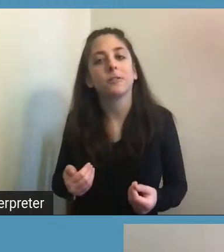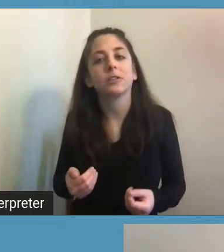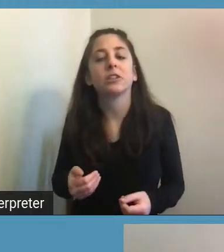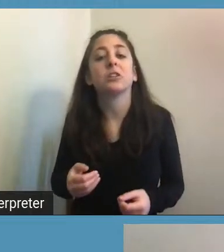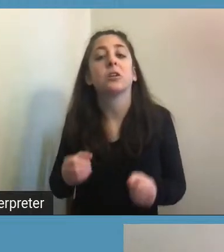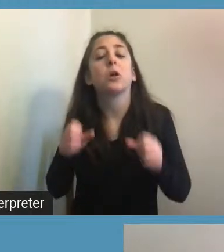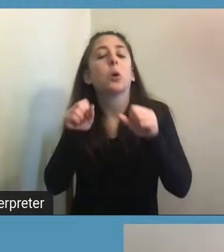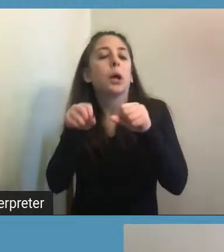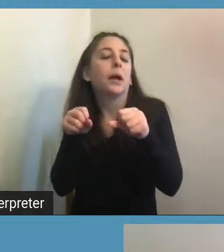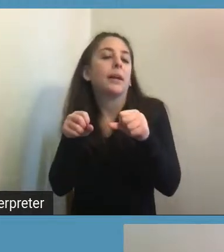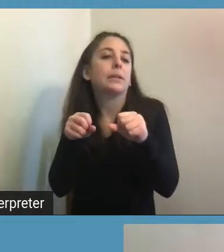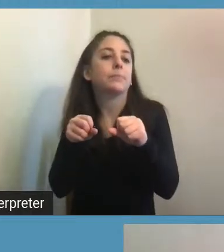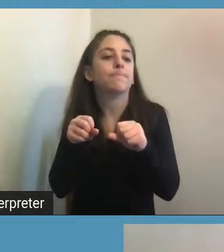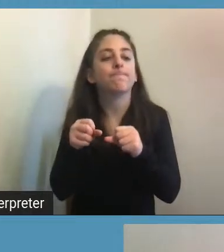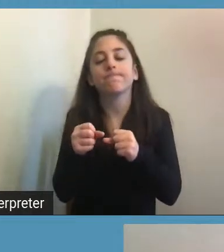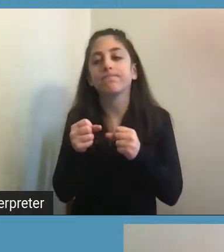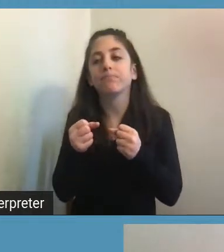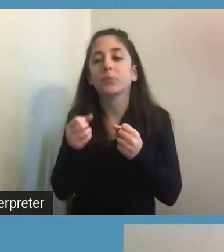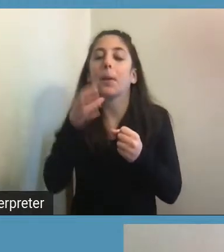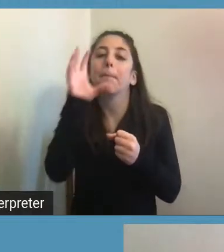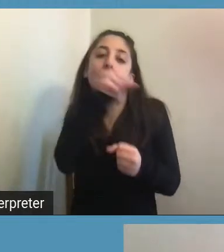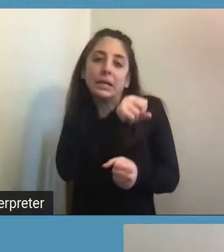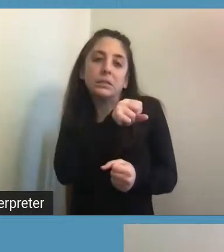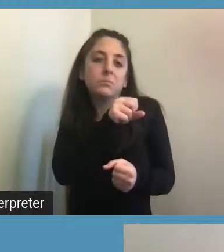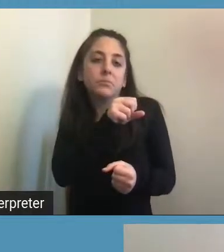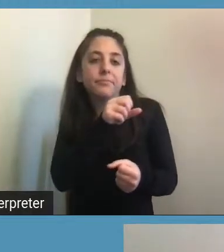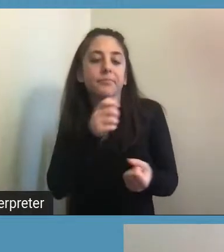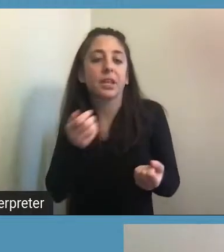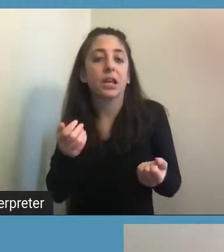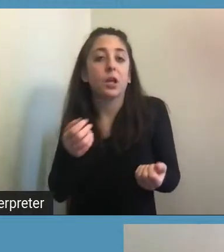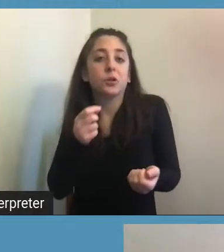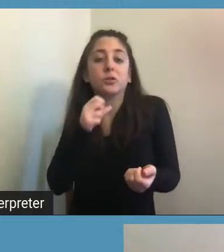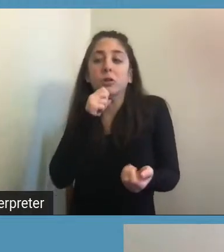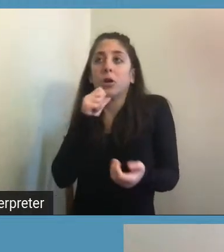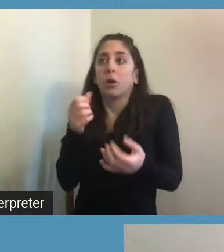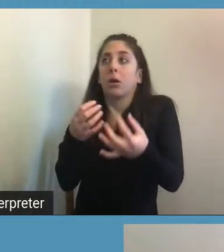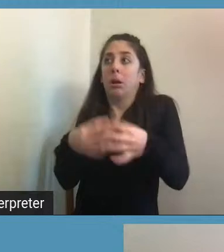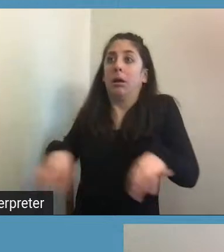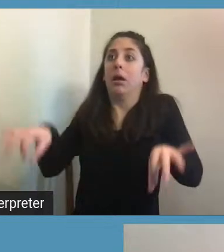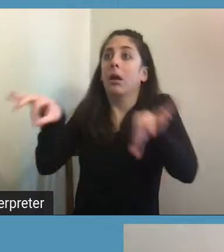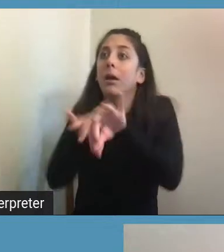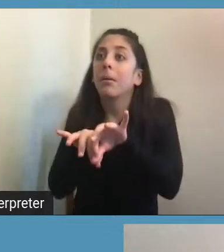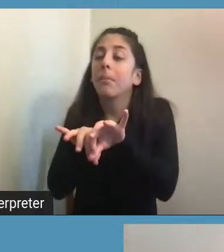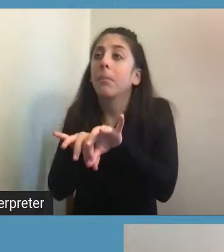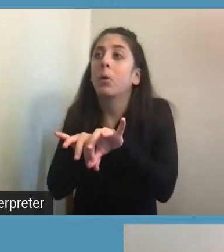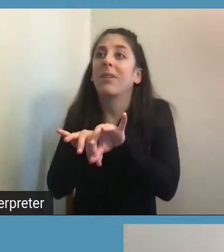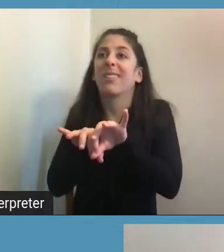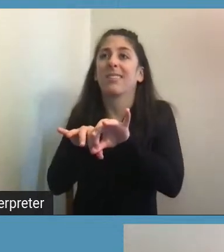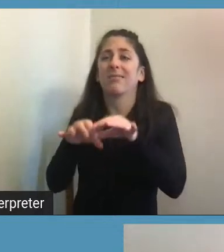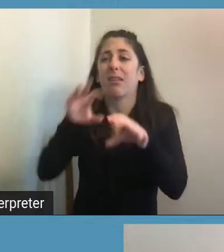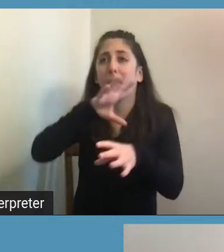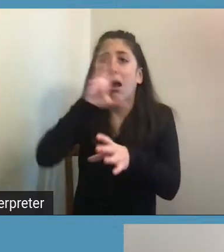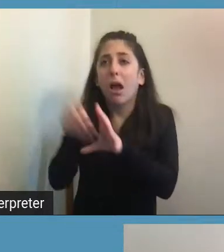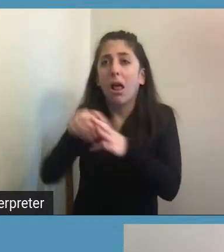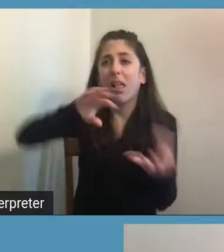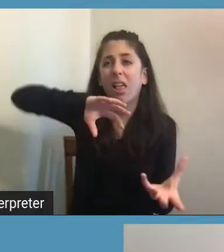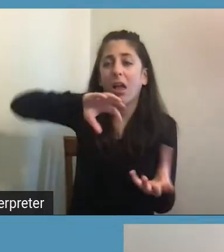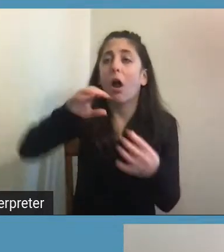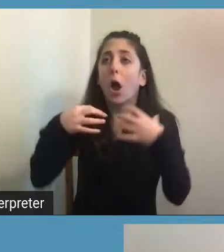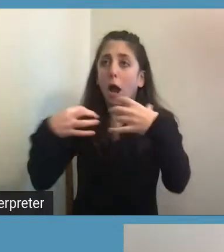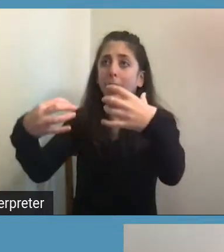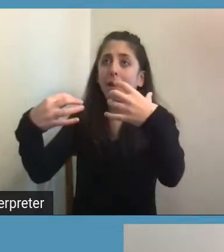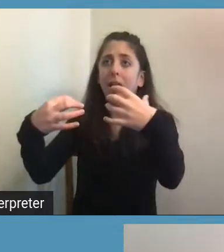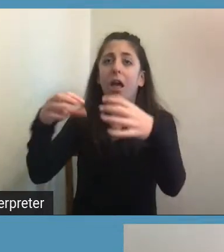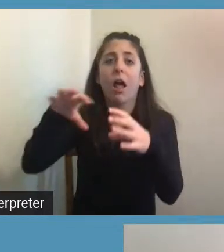of skip them. They're not so critical that they're going to, really mess up your engagement or your cadence or throw your audience